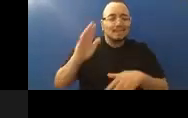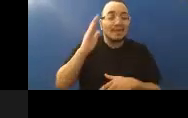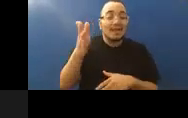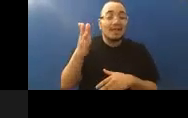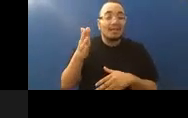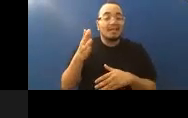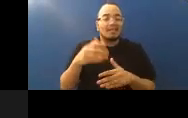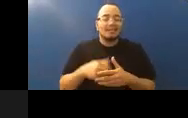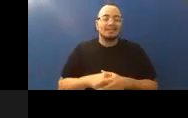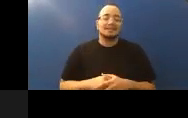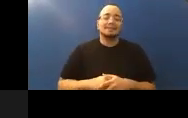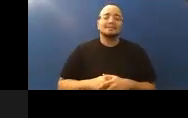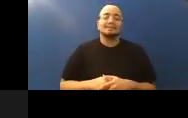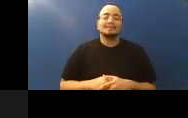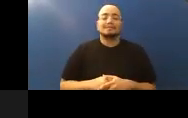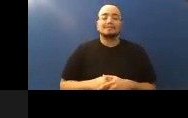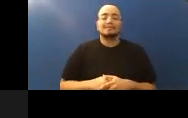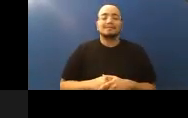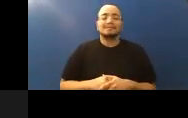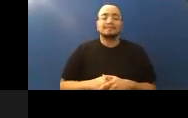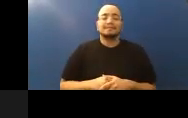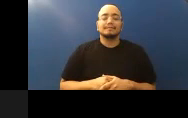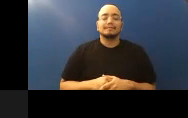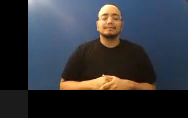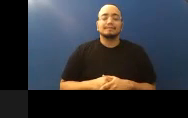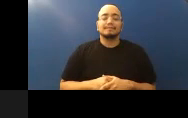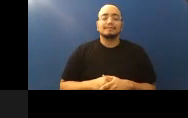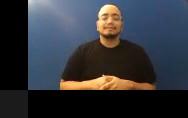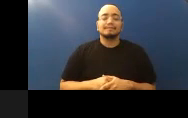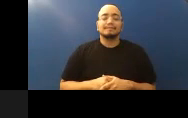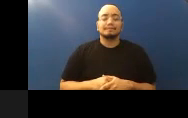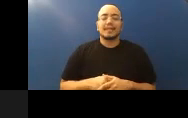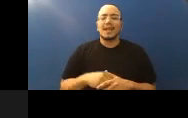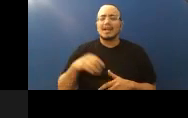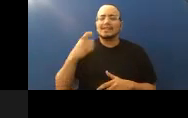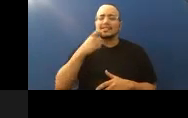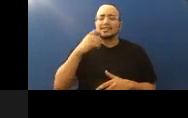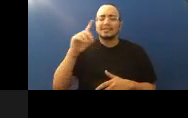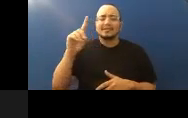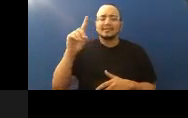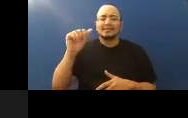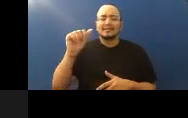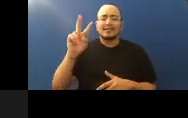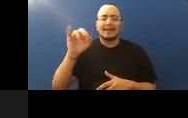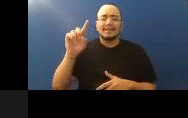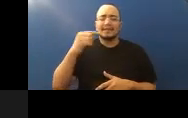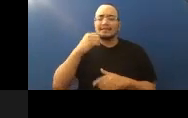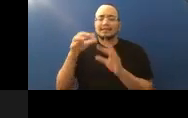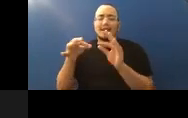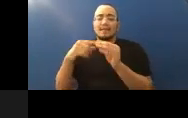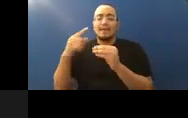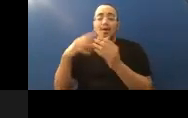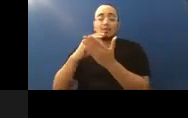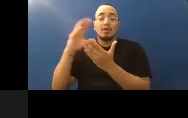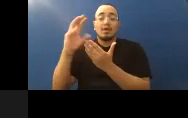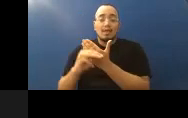way. And, you know, I go with a lot of what David was saying around the curriculum. I spent a lot of time writing curriculum